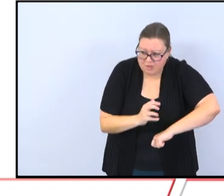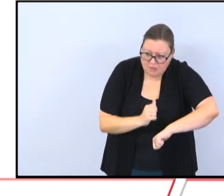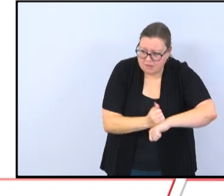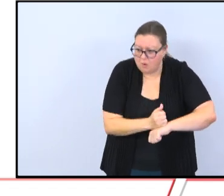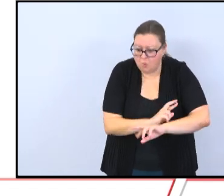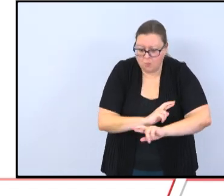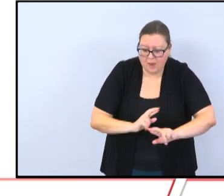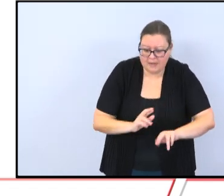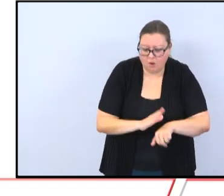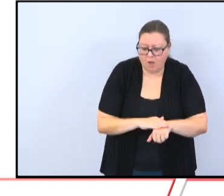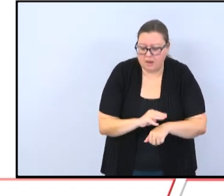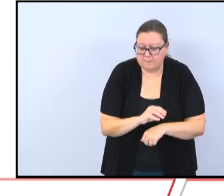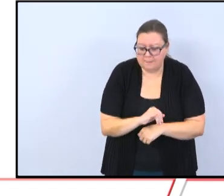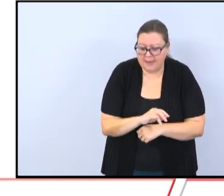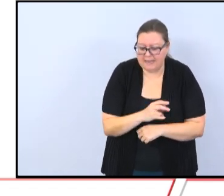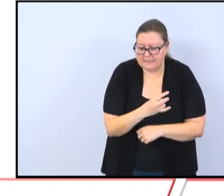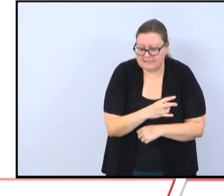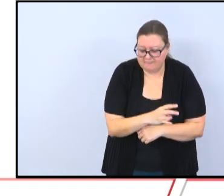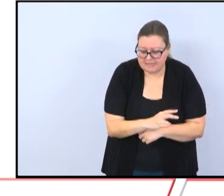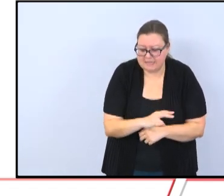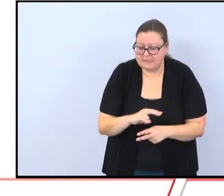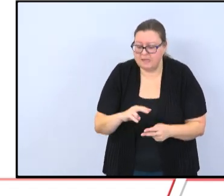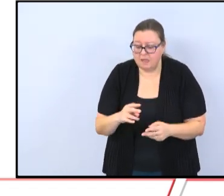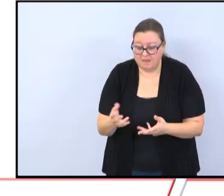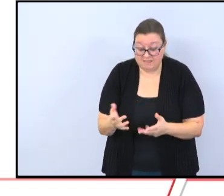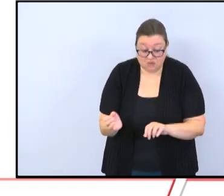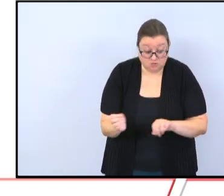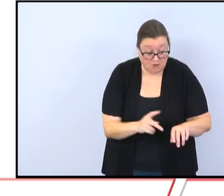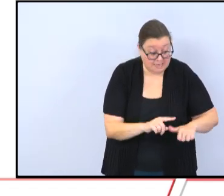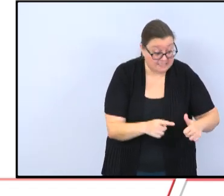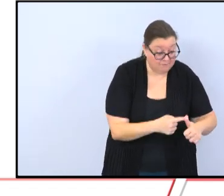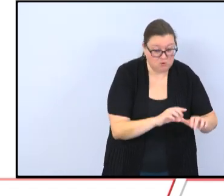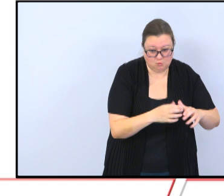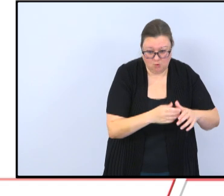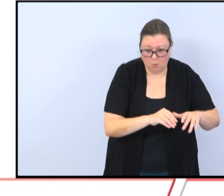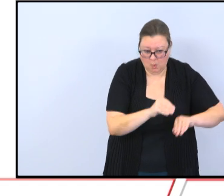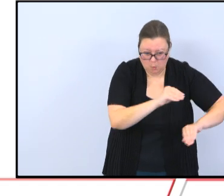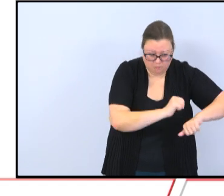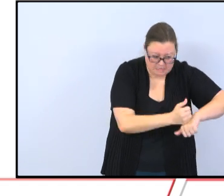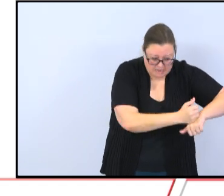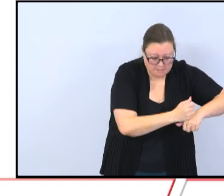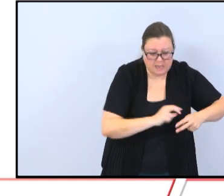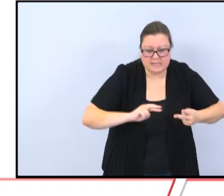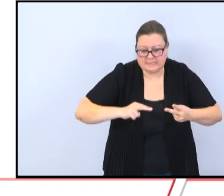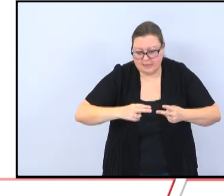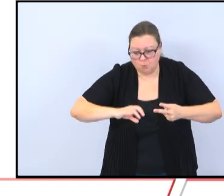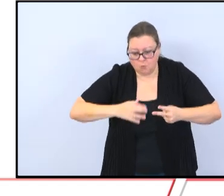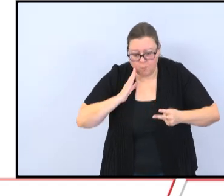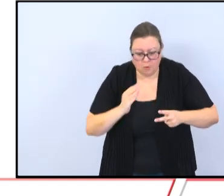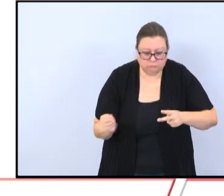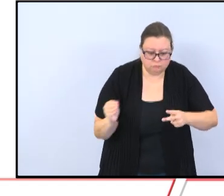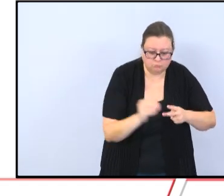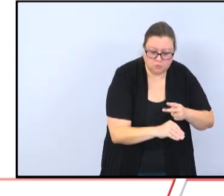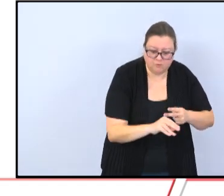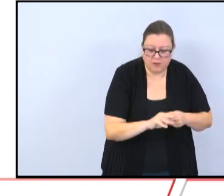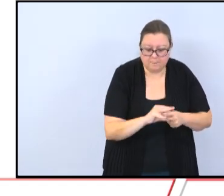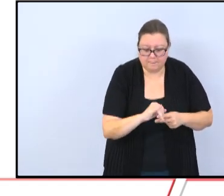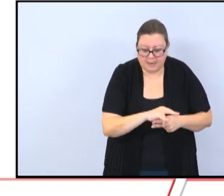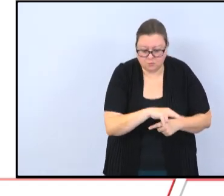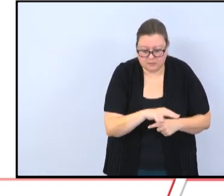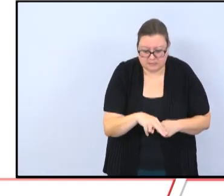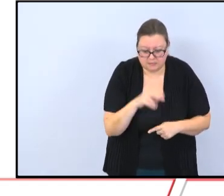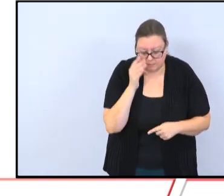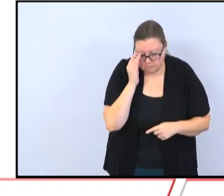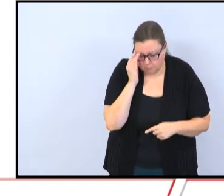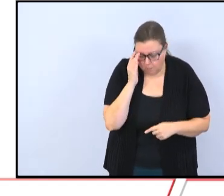on the 17th. And the second move will be May 23rd after school is over. The district technology